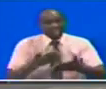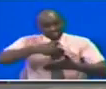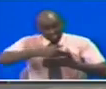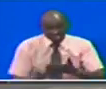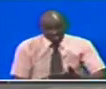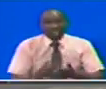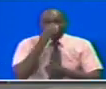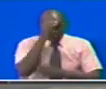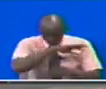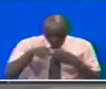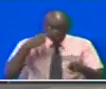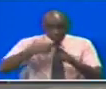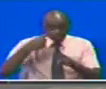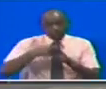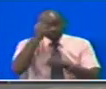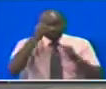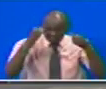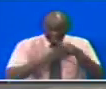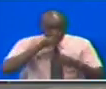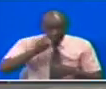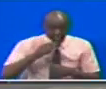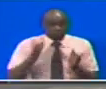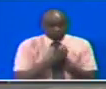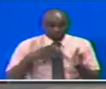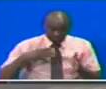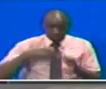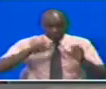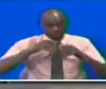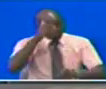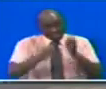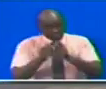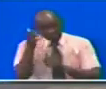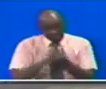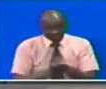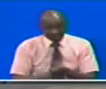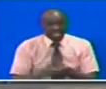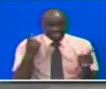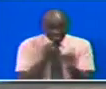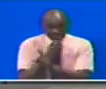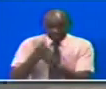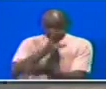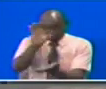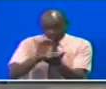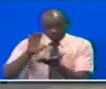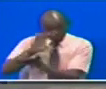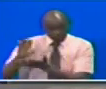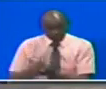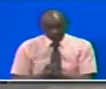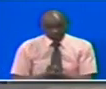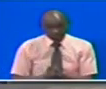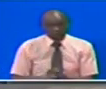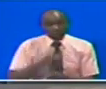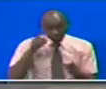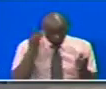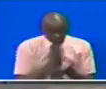to 59 million shillings to dairy farmers in Nyeri County, of course, from different constituencies. And